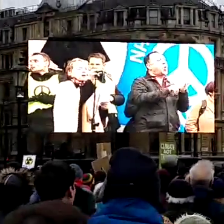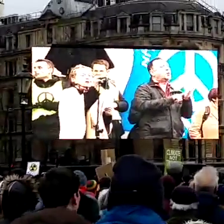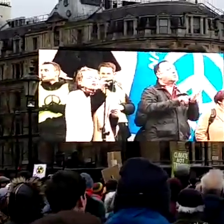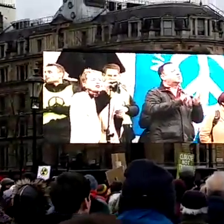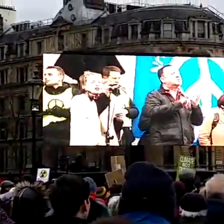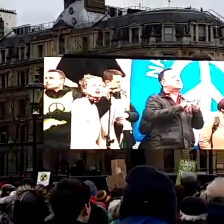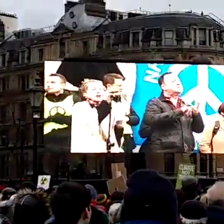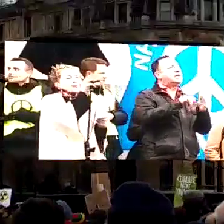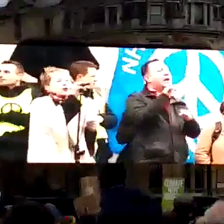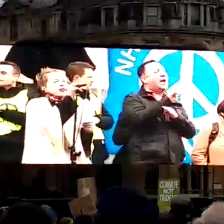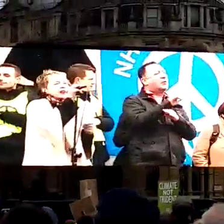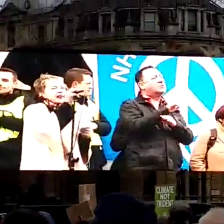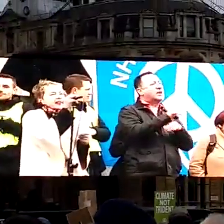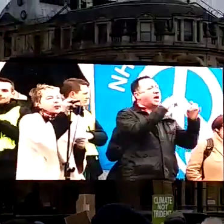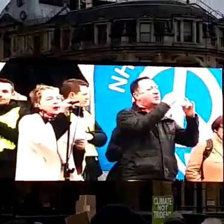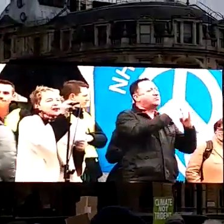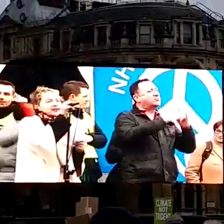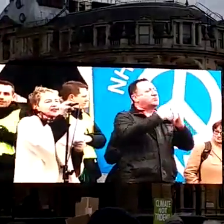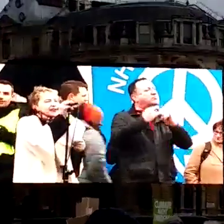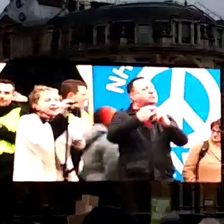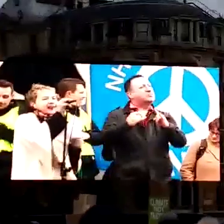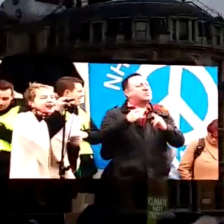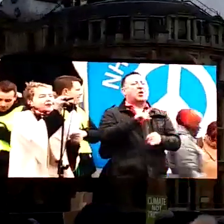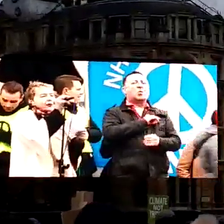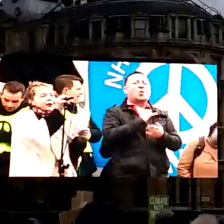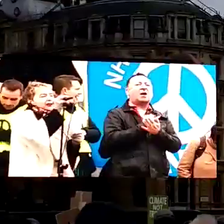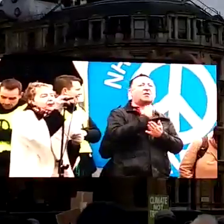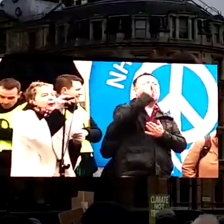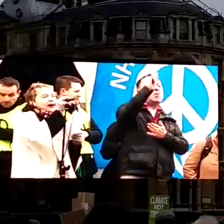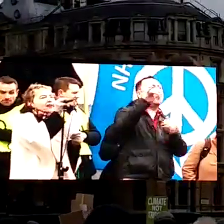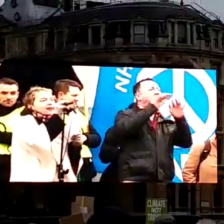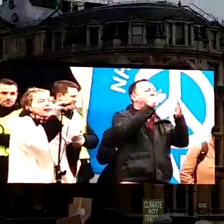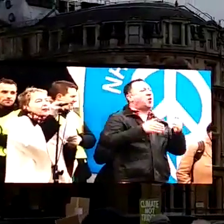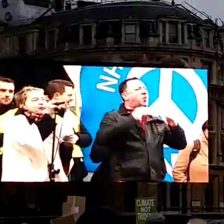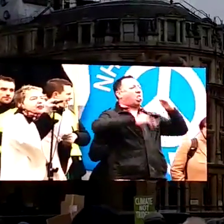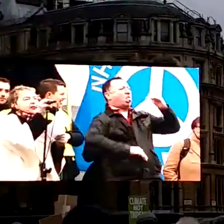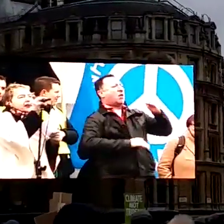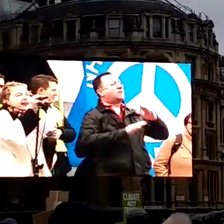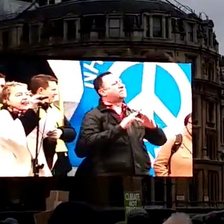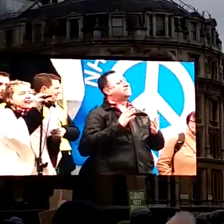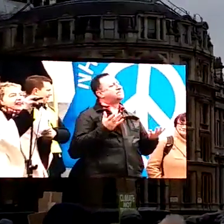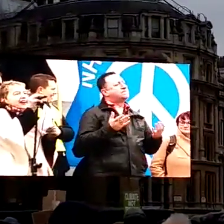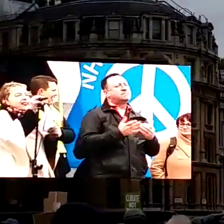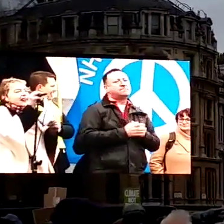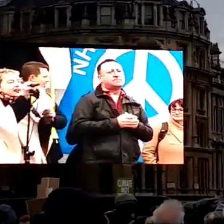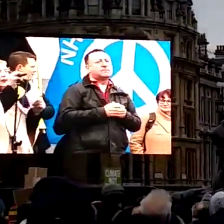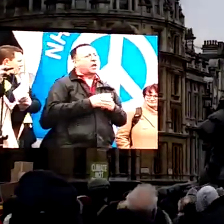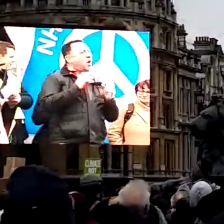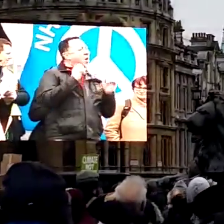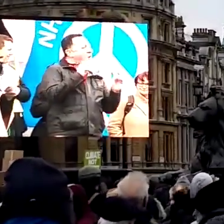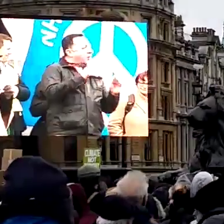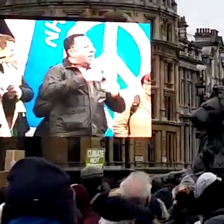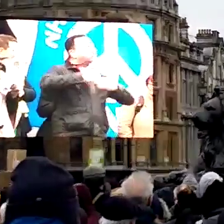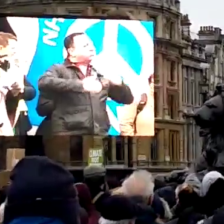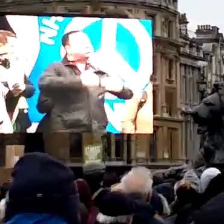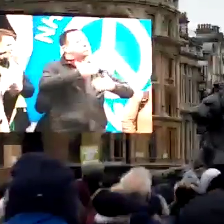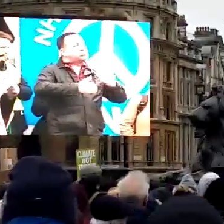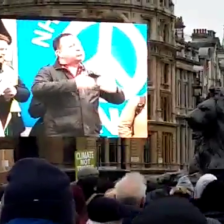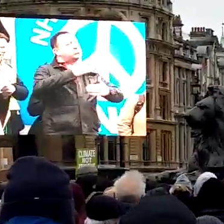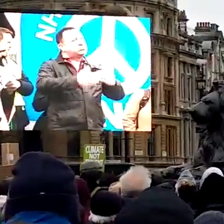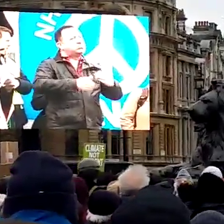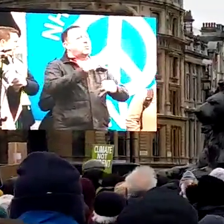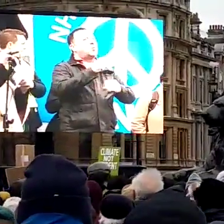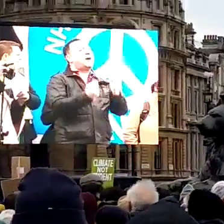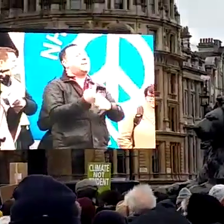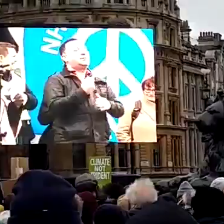and oppose global inequality. And for a little while, that was okay. And then eventually,